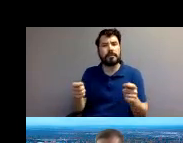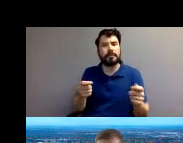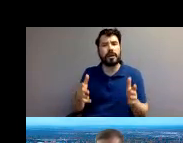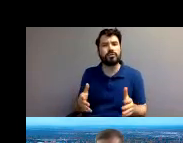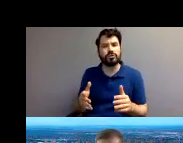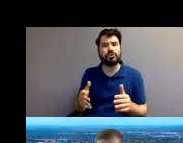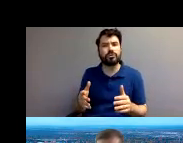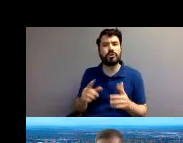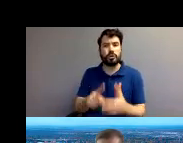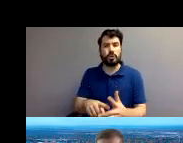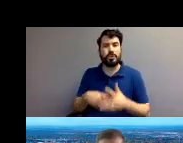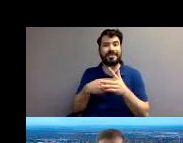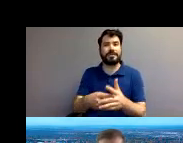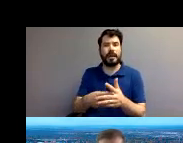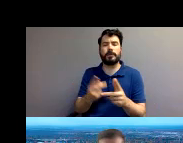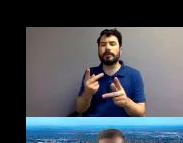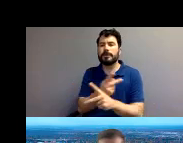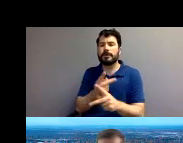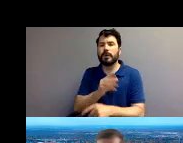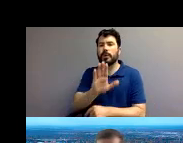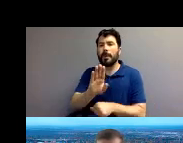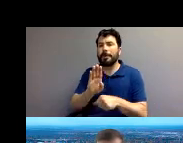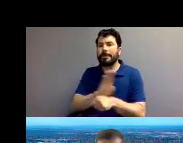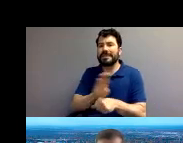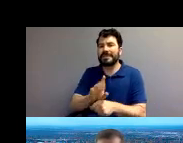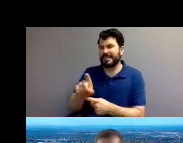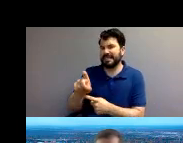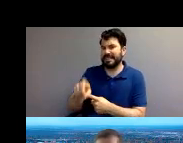of addressing those business needs that I mentioned a